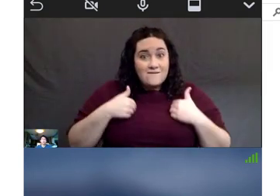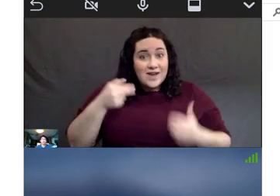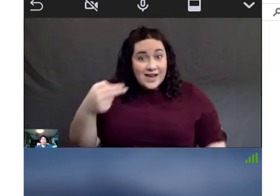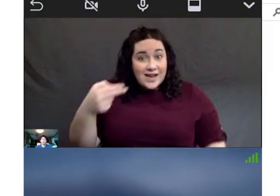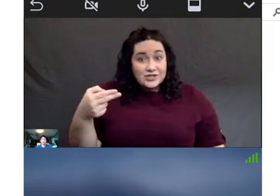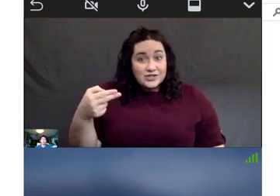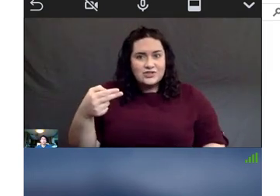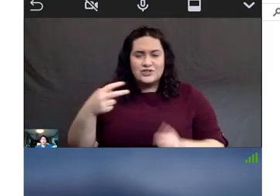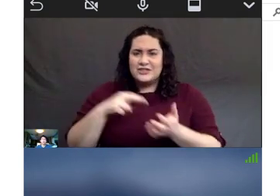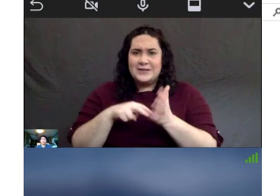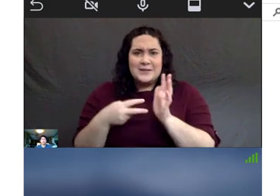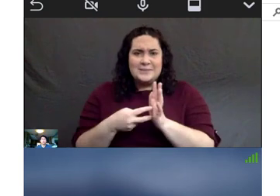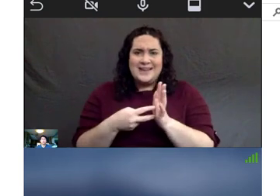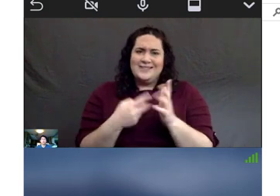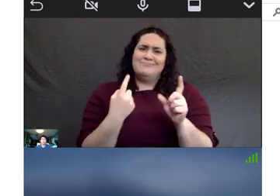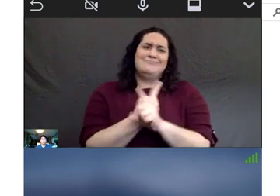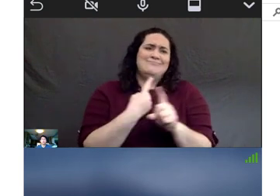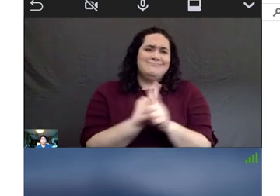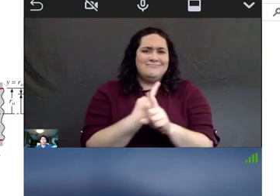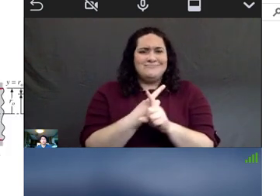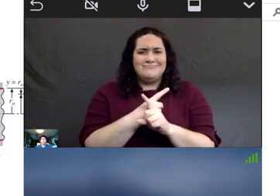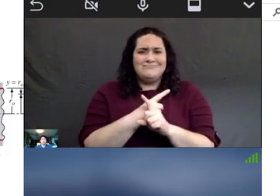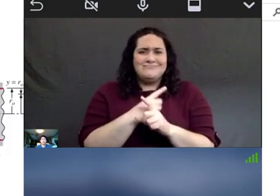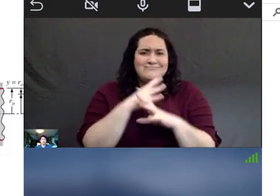1, and we can solve the problem.